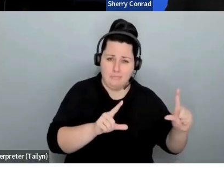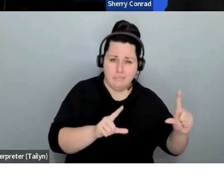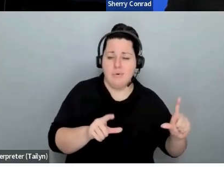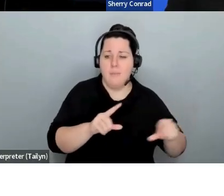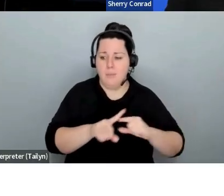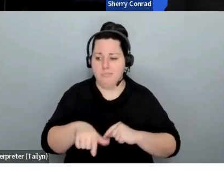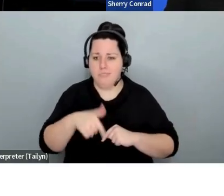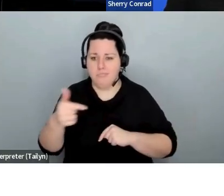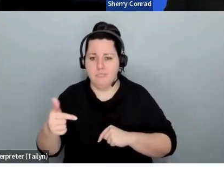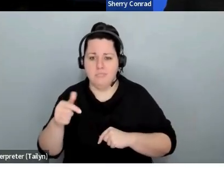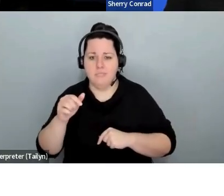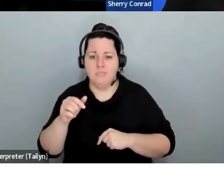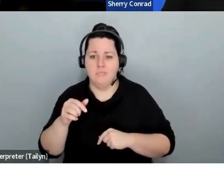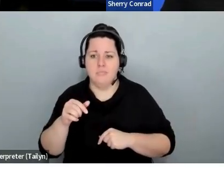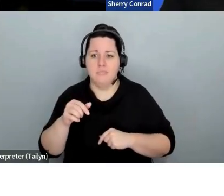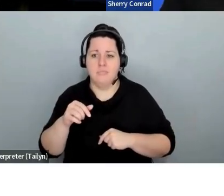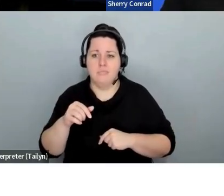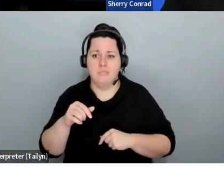over to